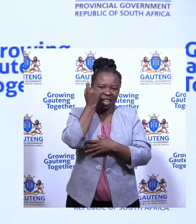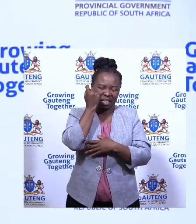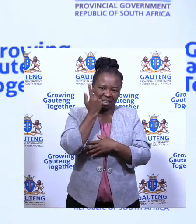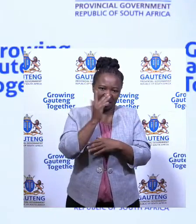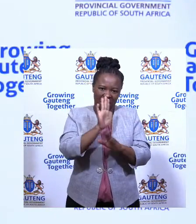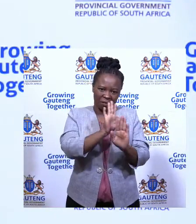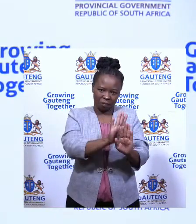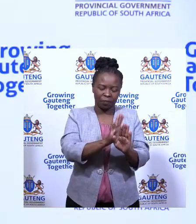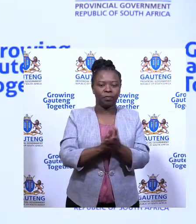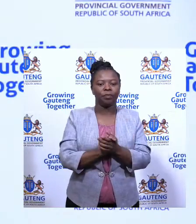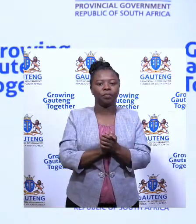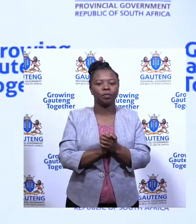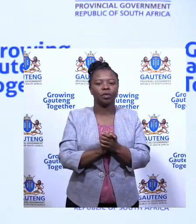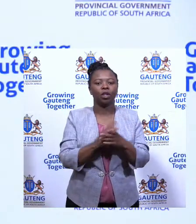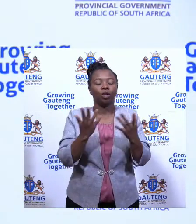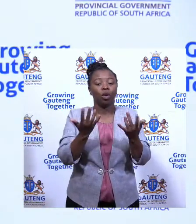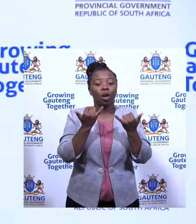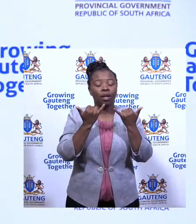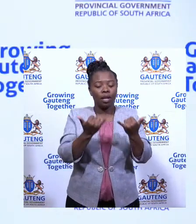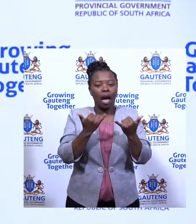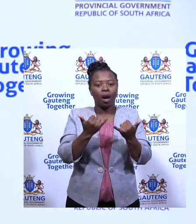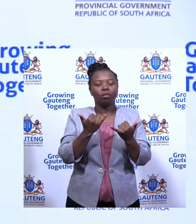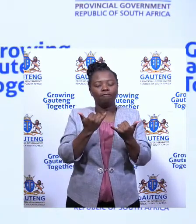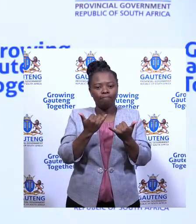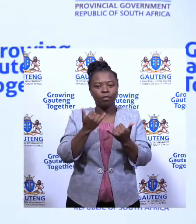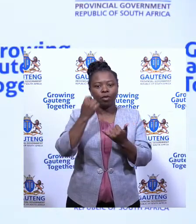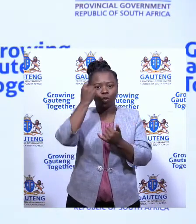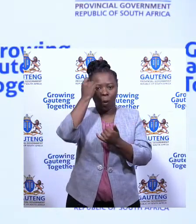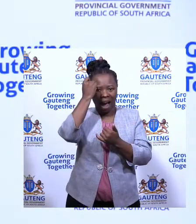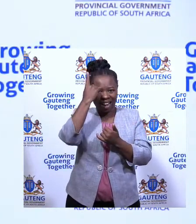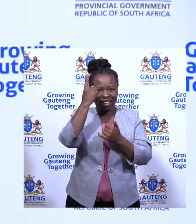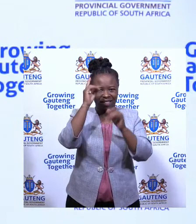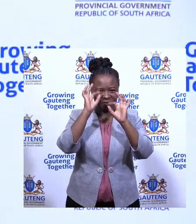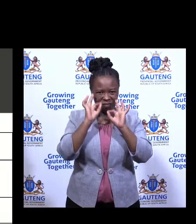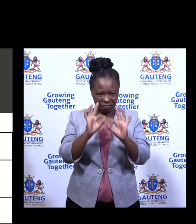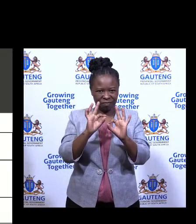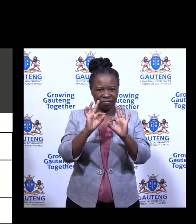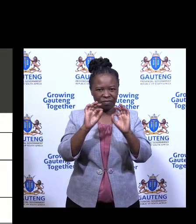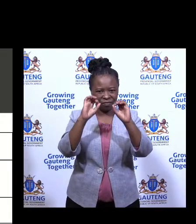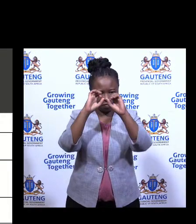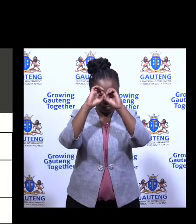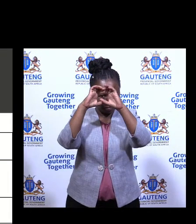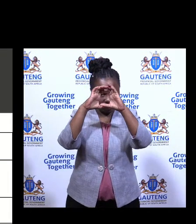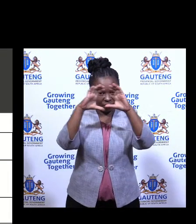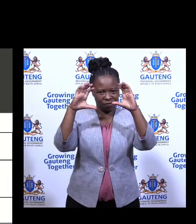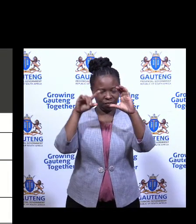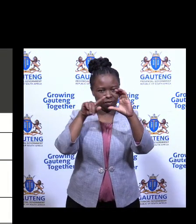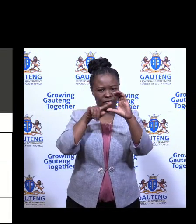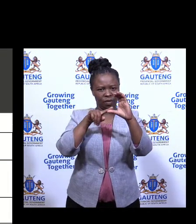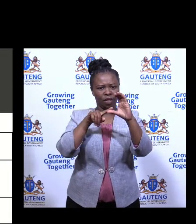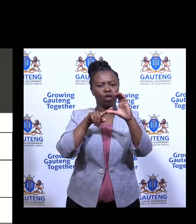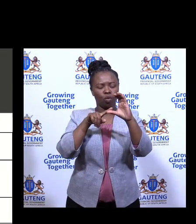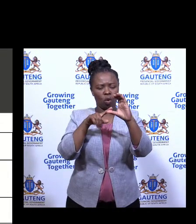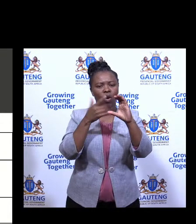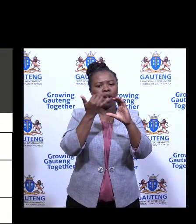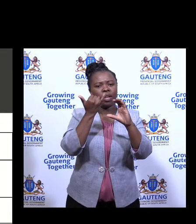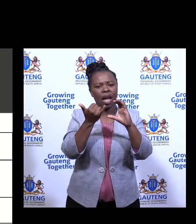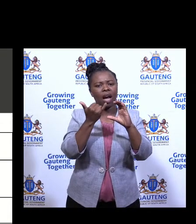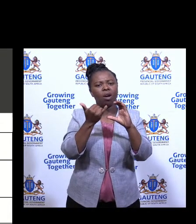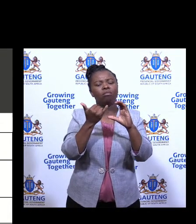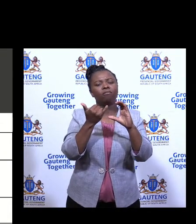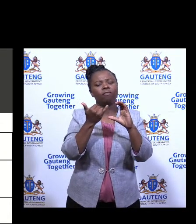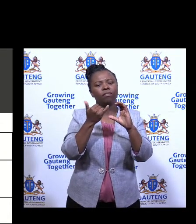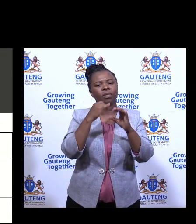place. So that's just by way of contextualizing. I want to just shift gear now and talk about a particular